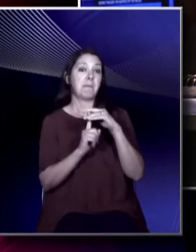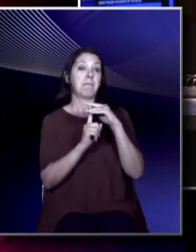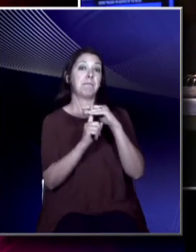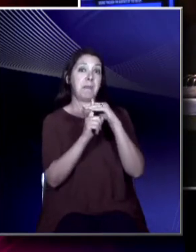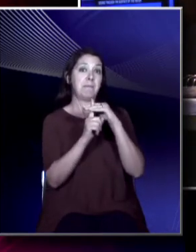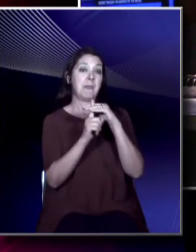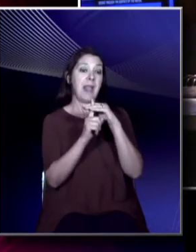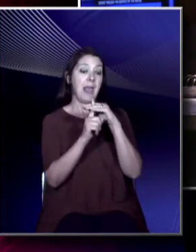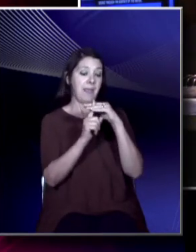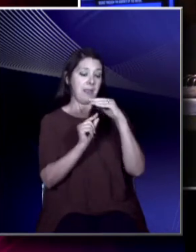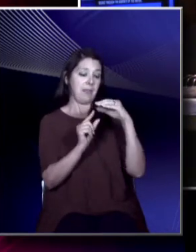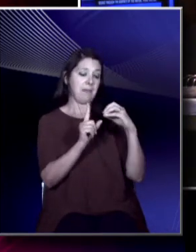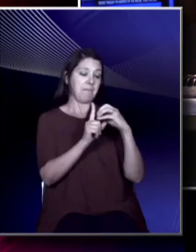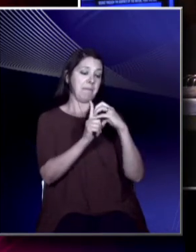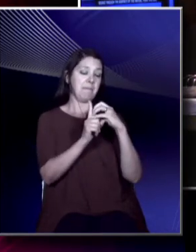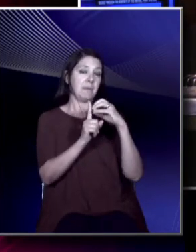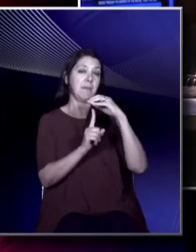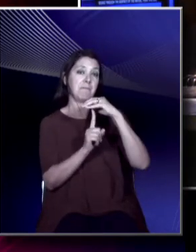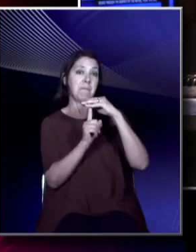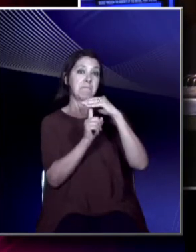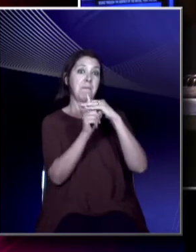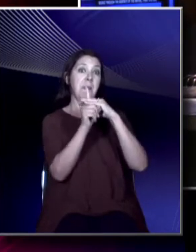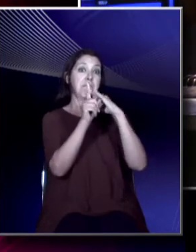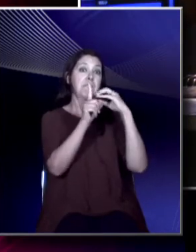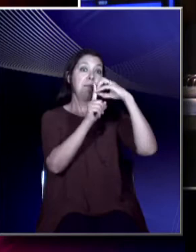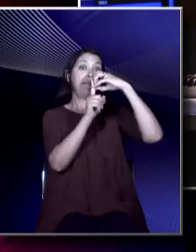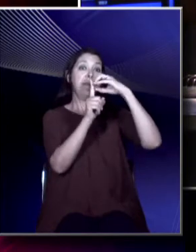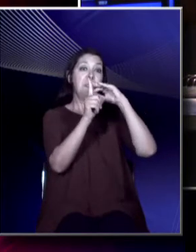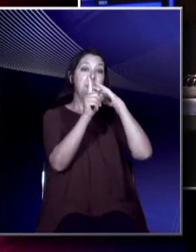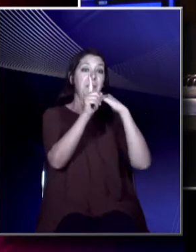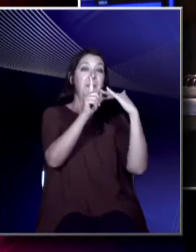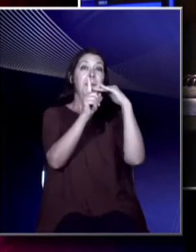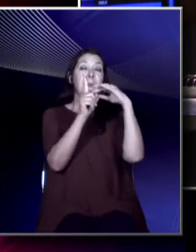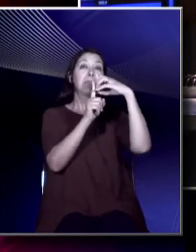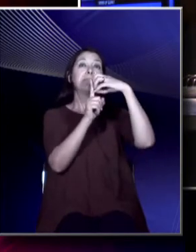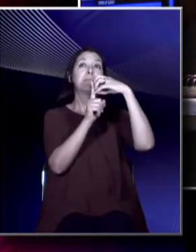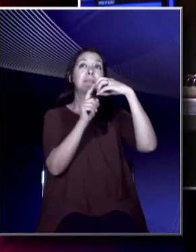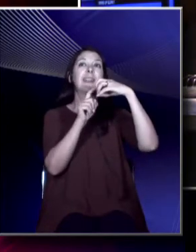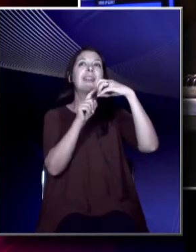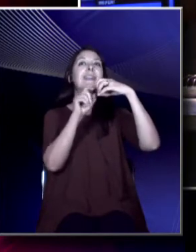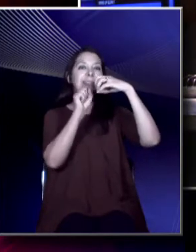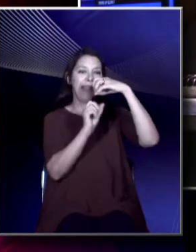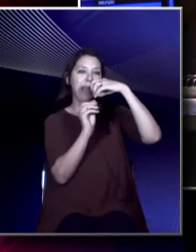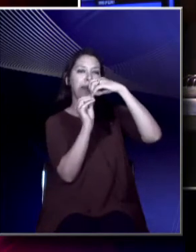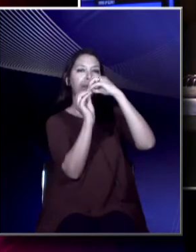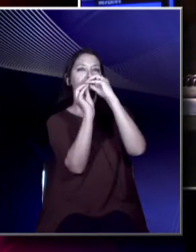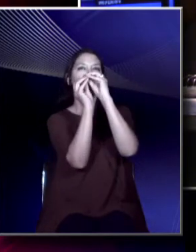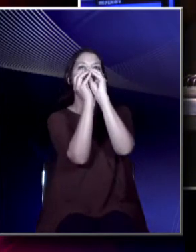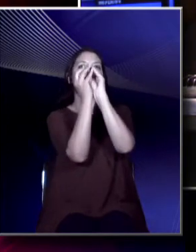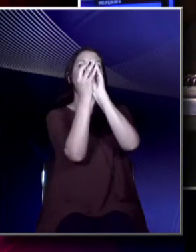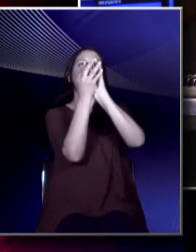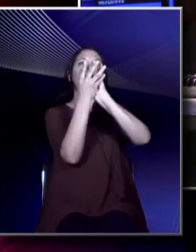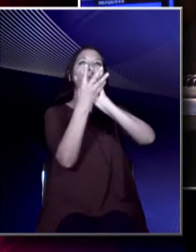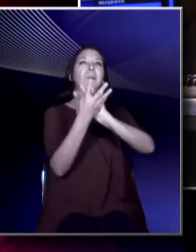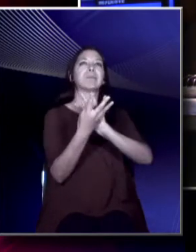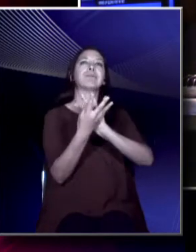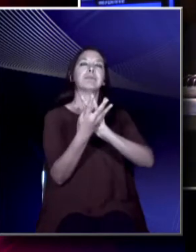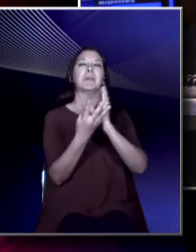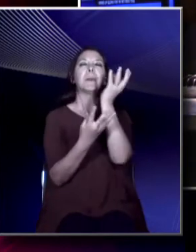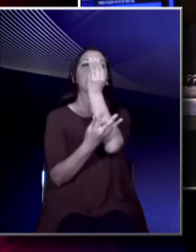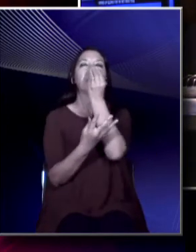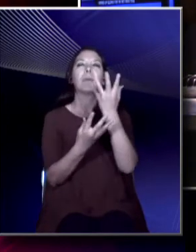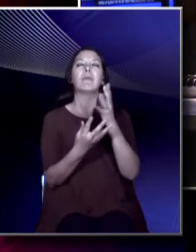then the pod opens up slowly, bit by bit, into this beautiful